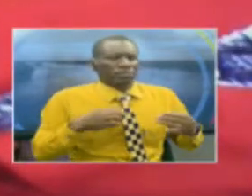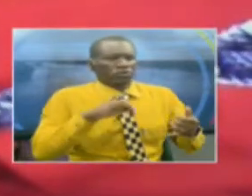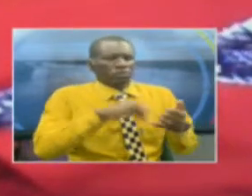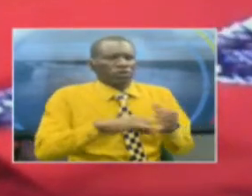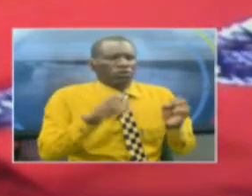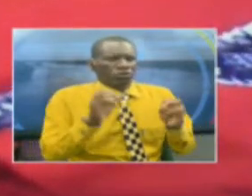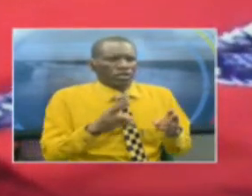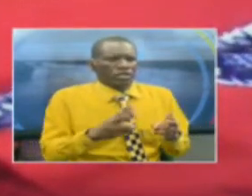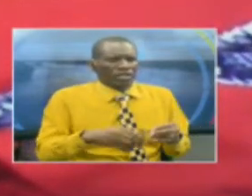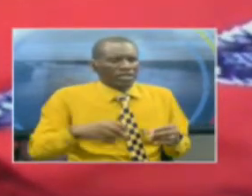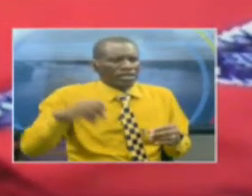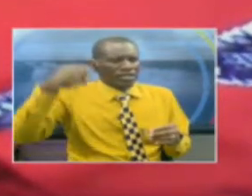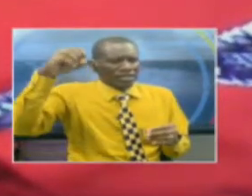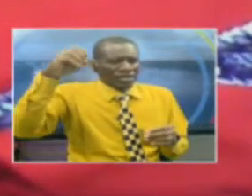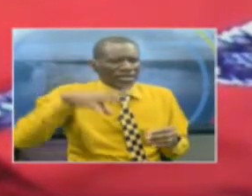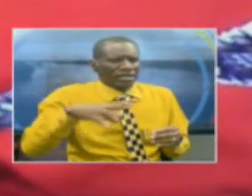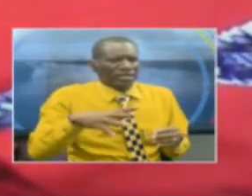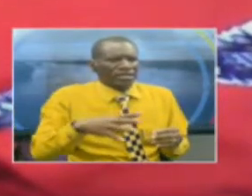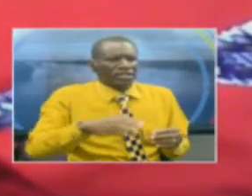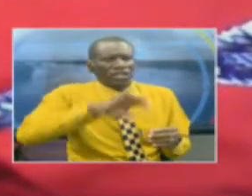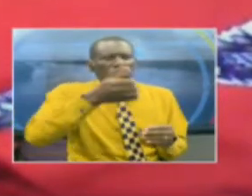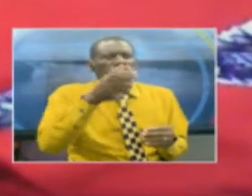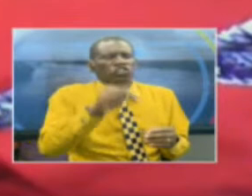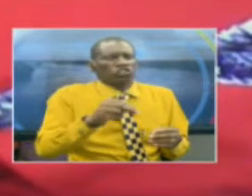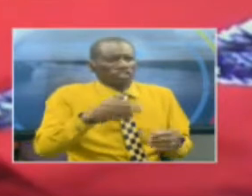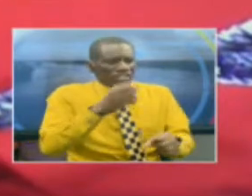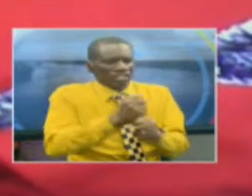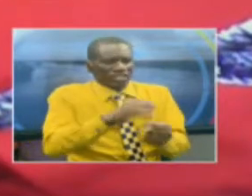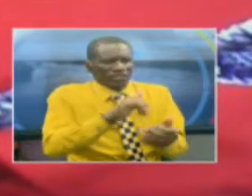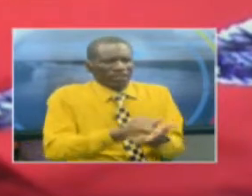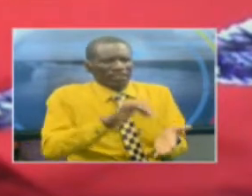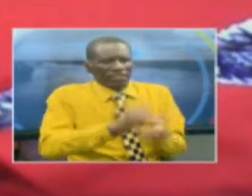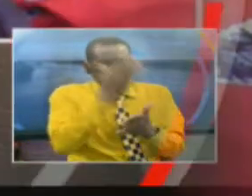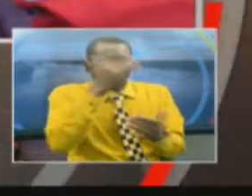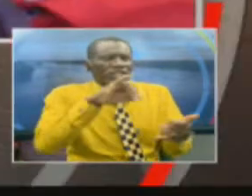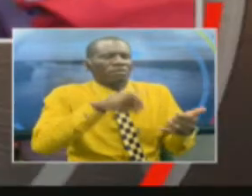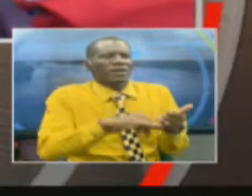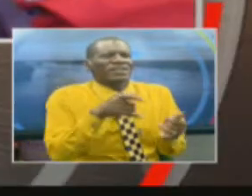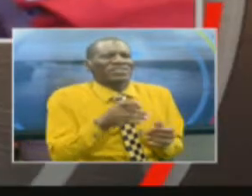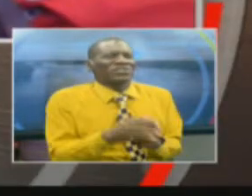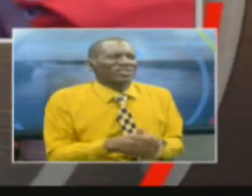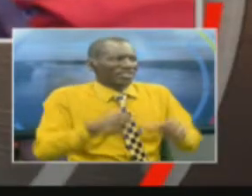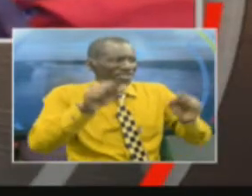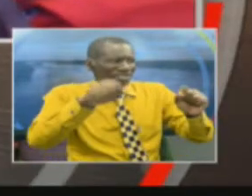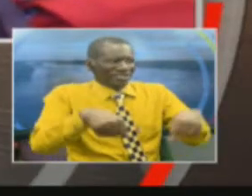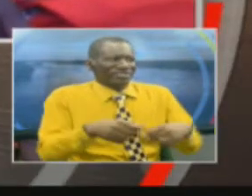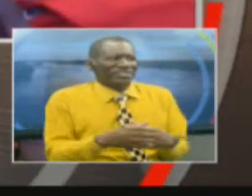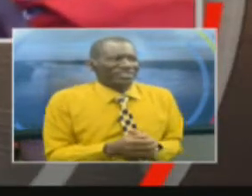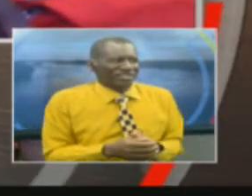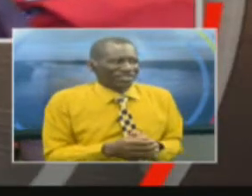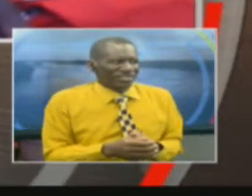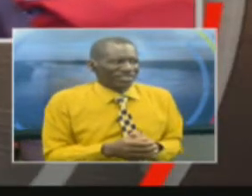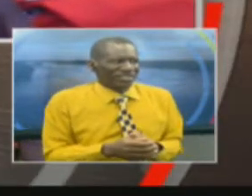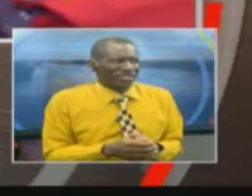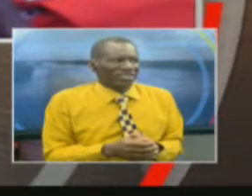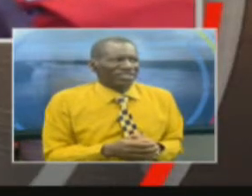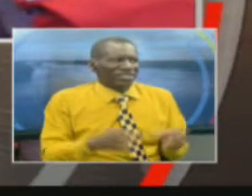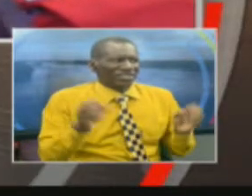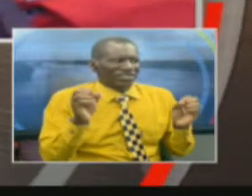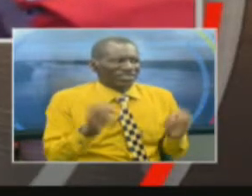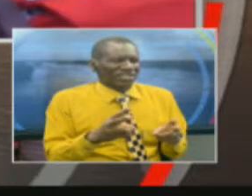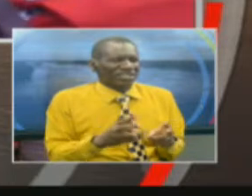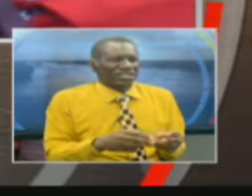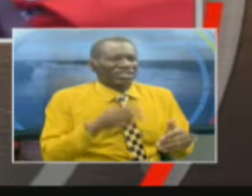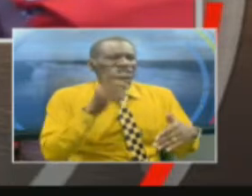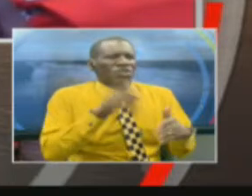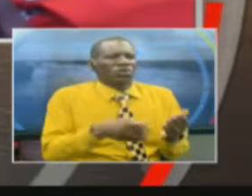and clearly John passed that test. That's why he's here today, eh? Yeah, indeed. Okay, and